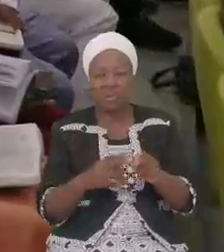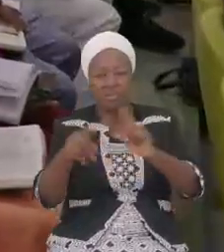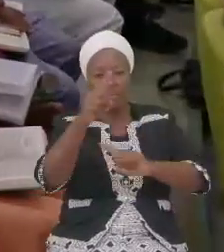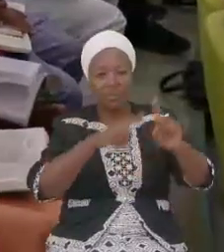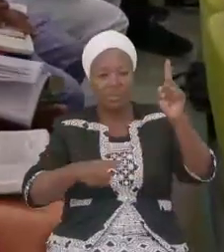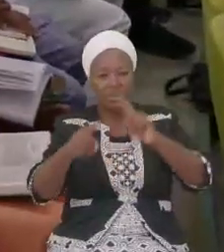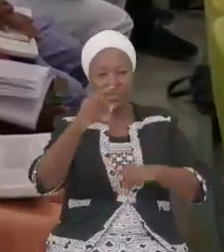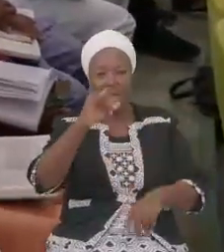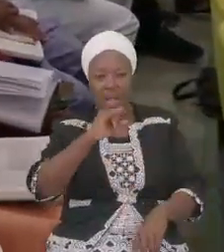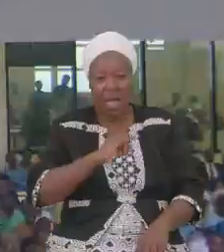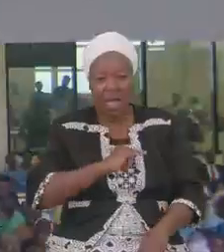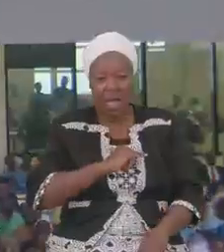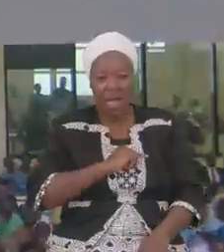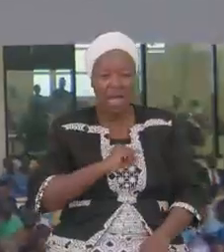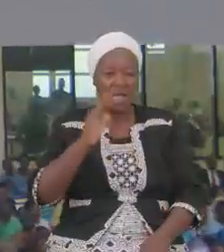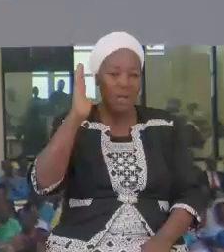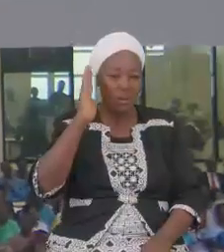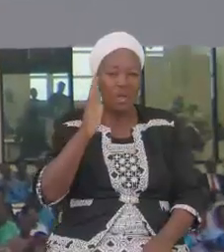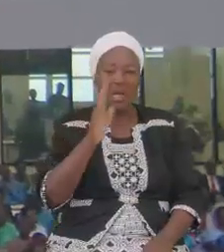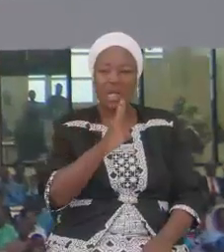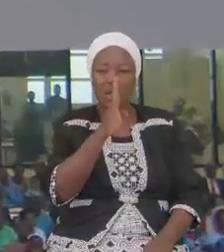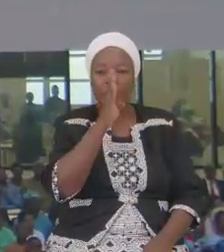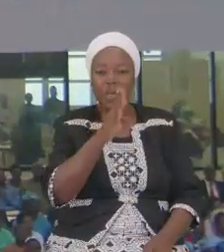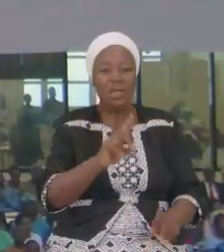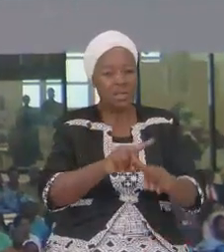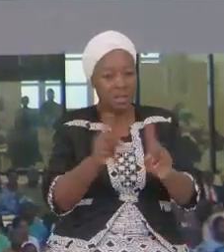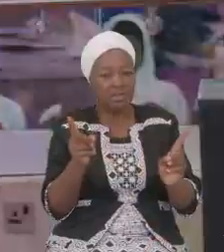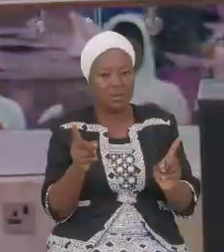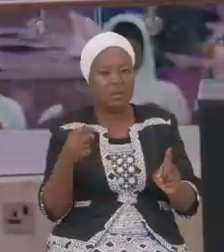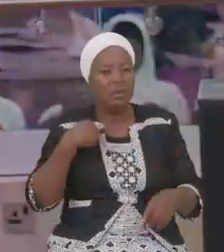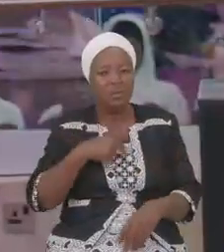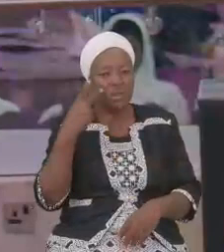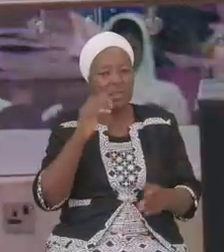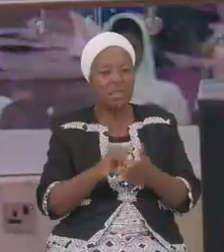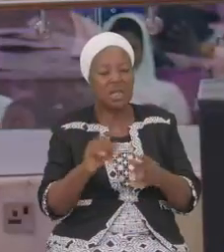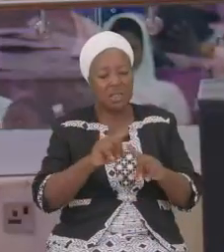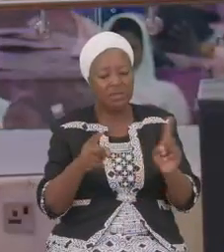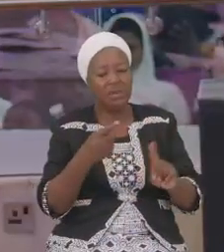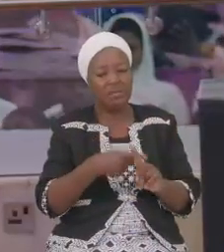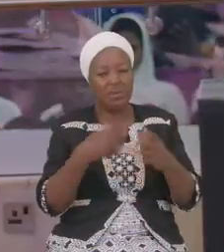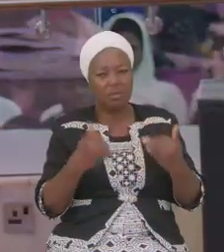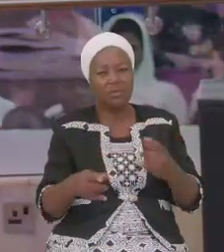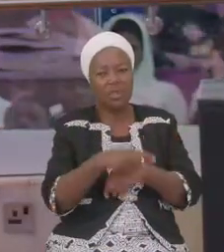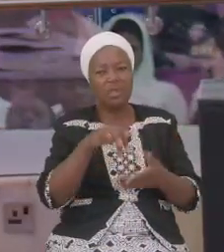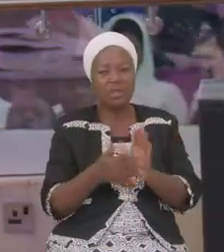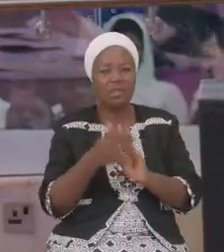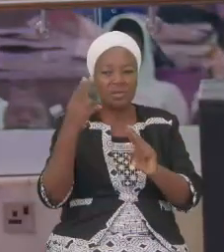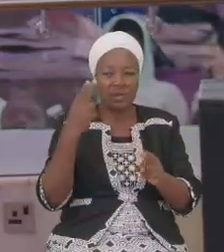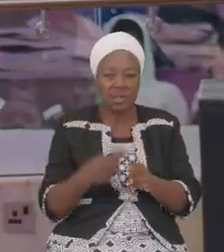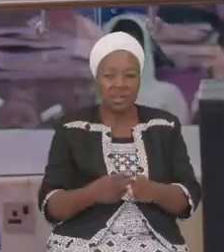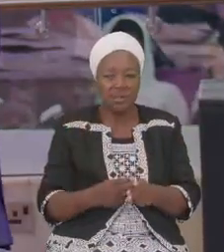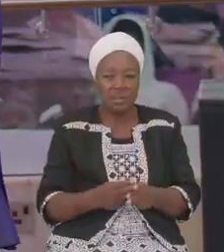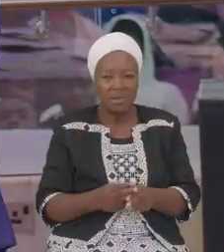I will be different. We'll see that difference from today in Jesus' name.